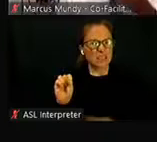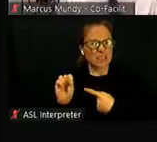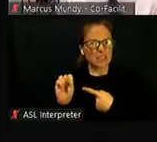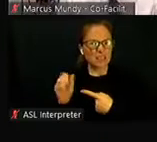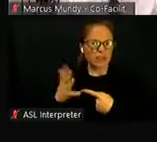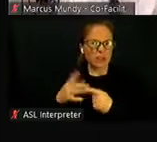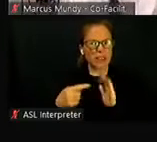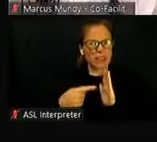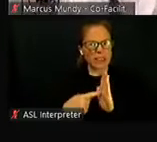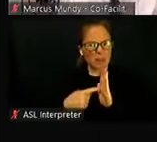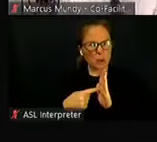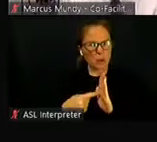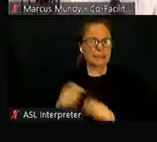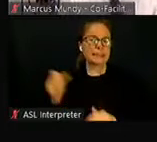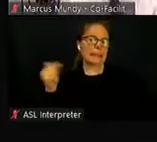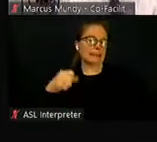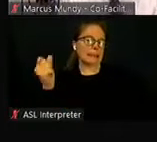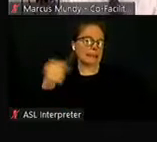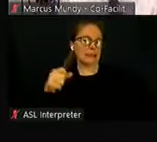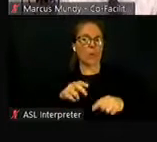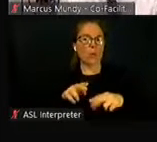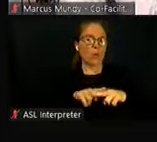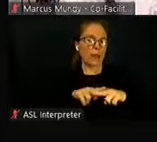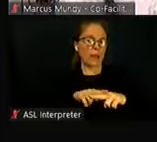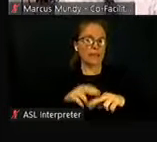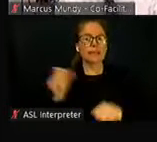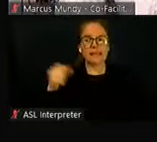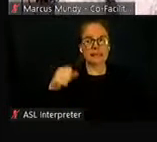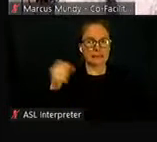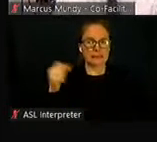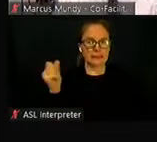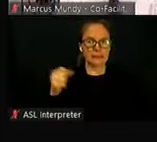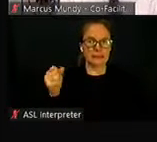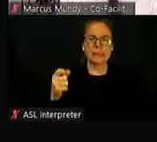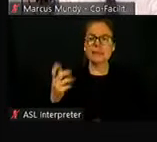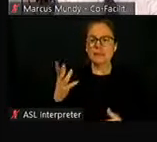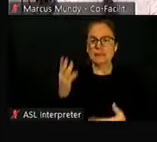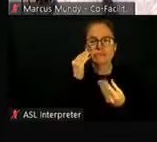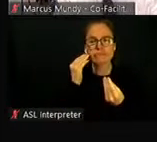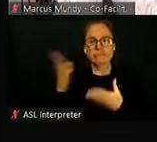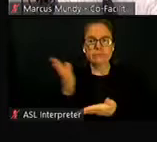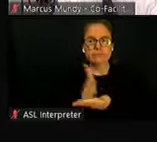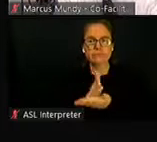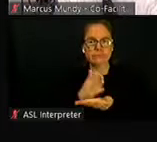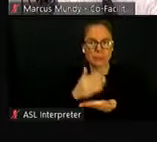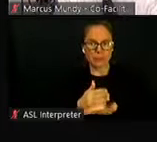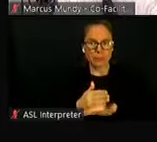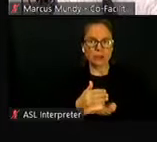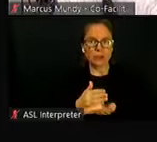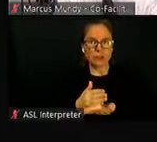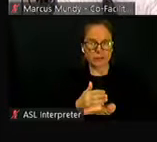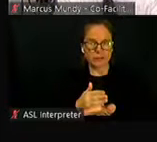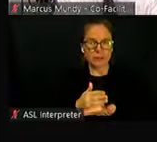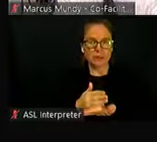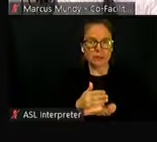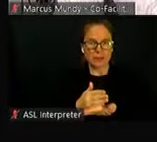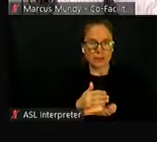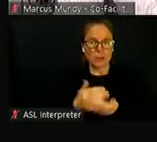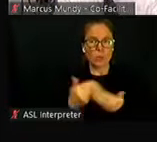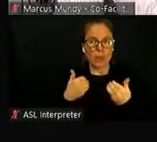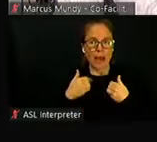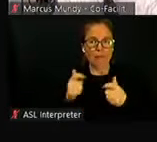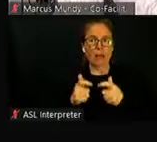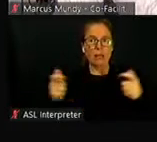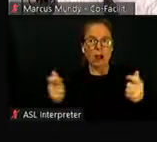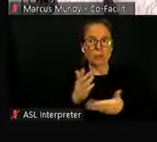or yes, the rails. So I want to tell you that our budget, while that we have a large portion on the